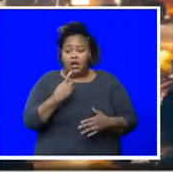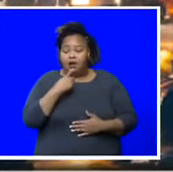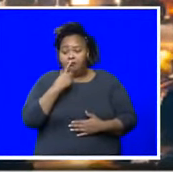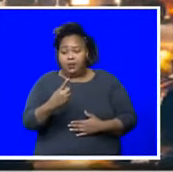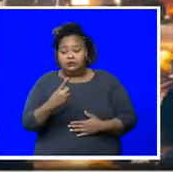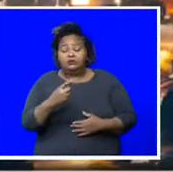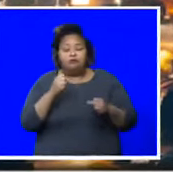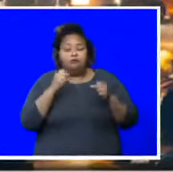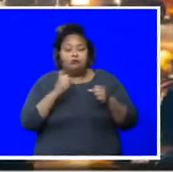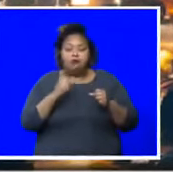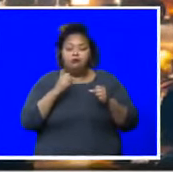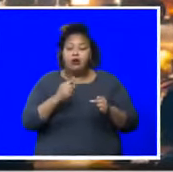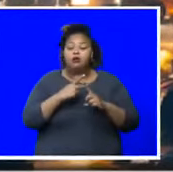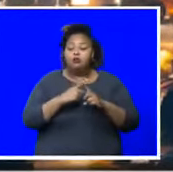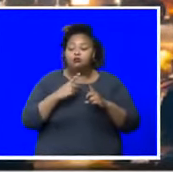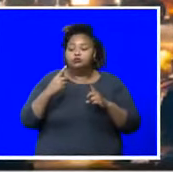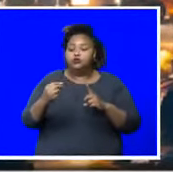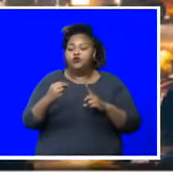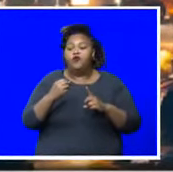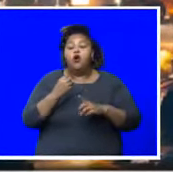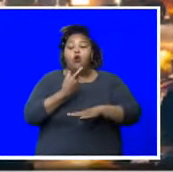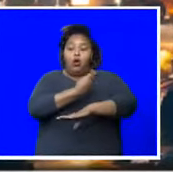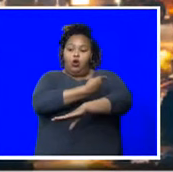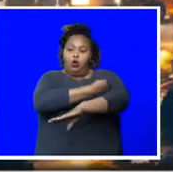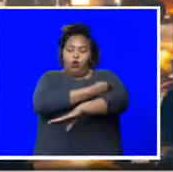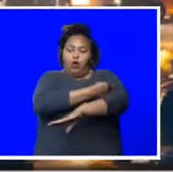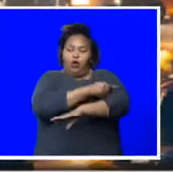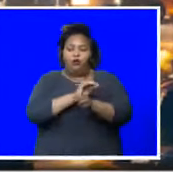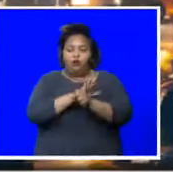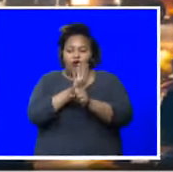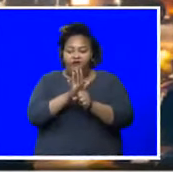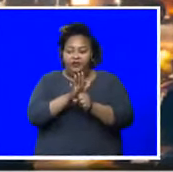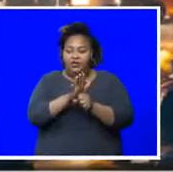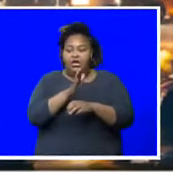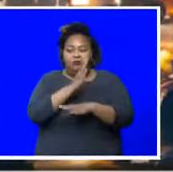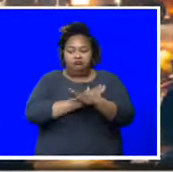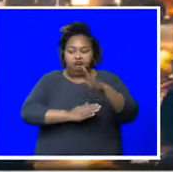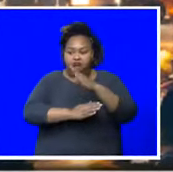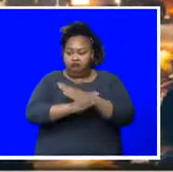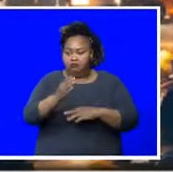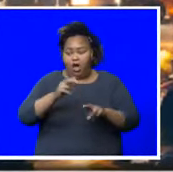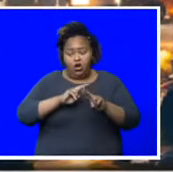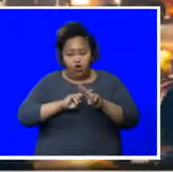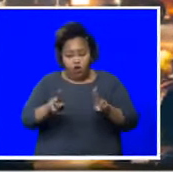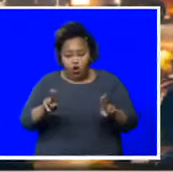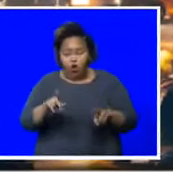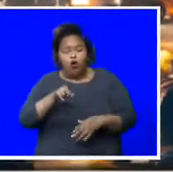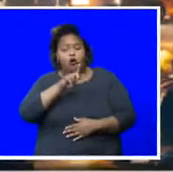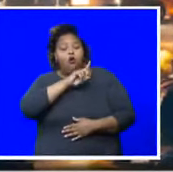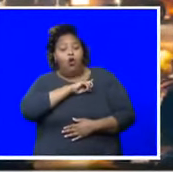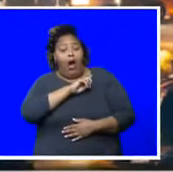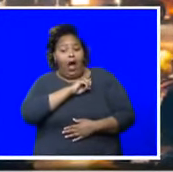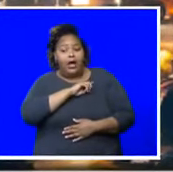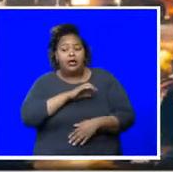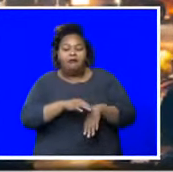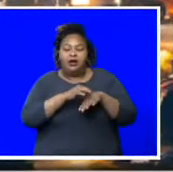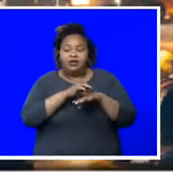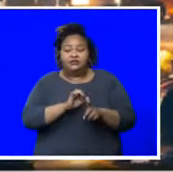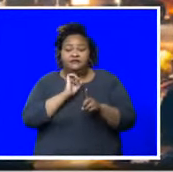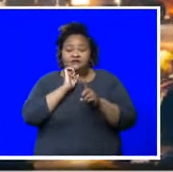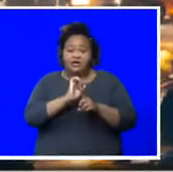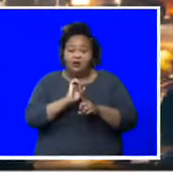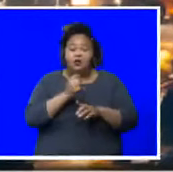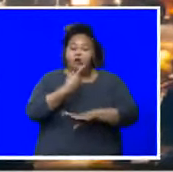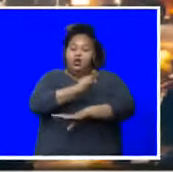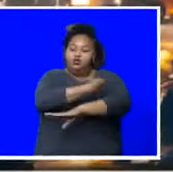umjovo wokugomela umkhuhlane COVID-19 uyacwalisana disilo-ke nani liciniso njengoba-ke batibonele etihlobo tabo letinyendi tikugomela-ke lo